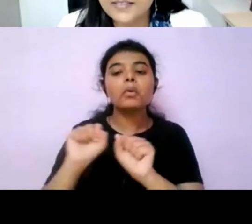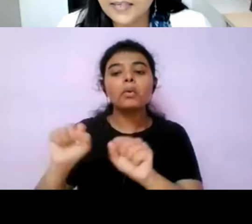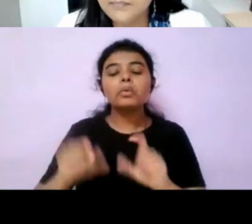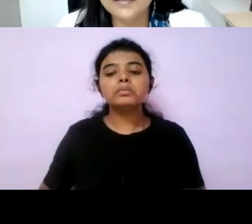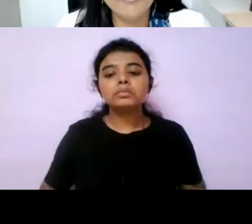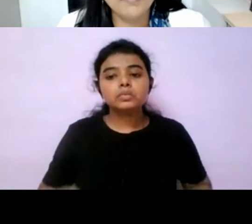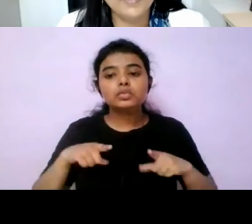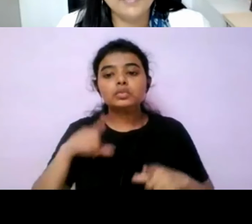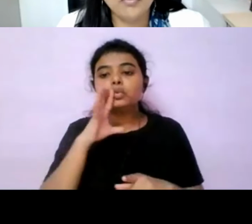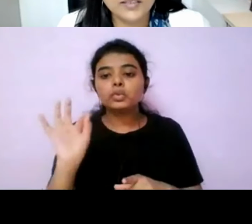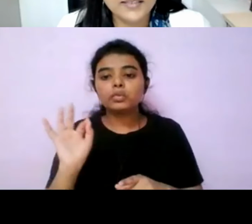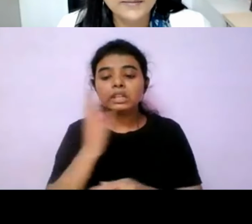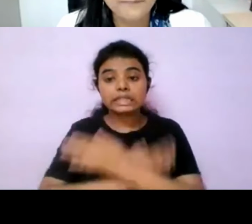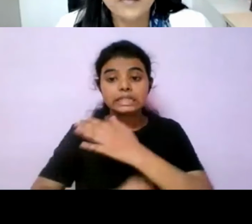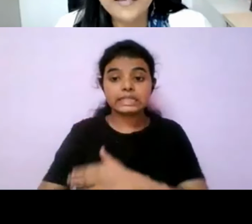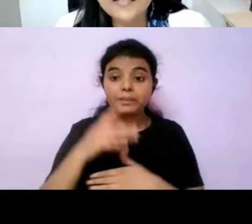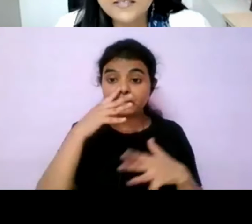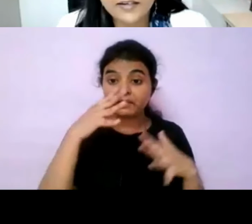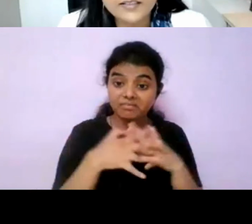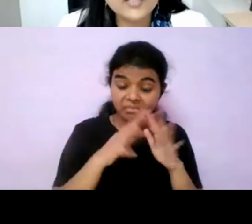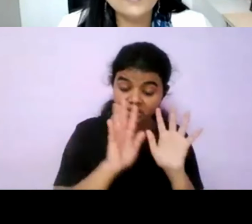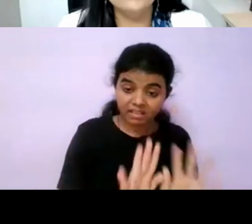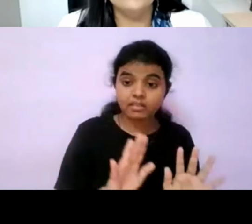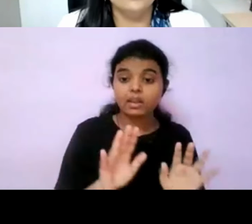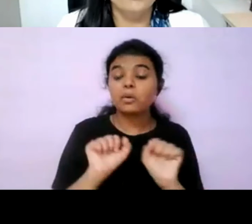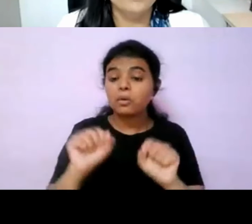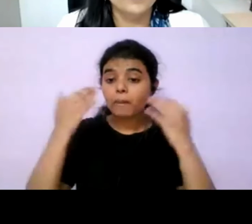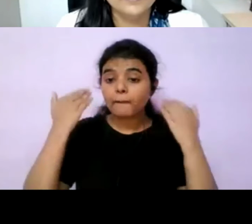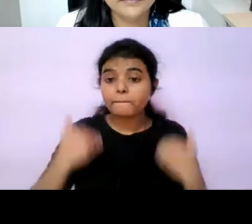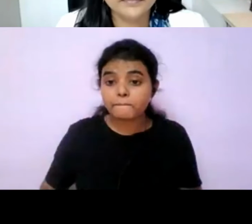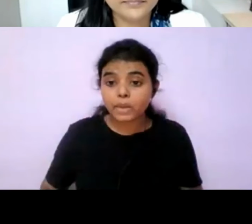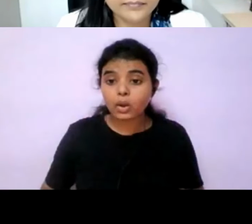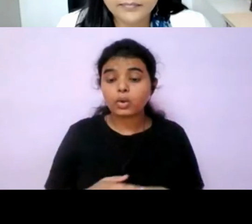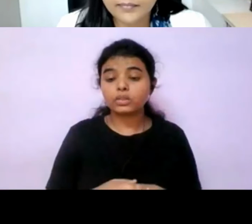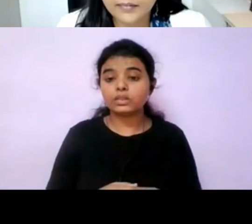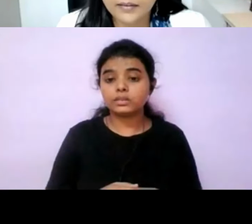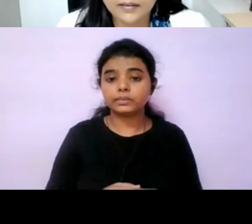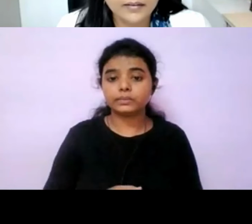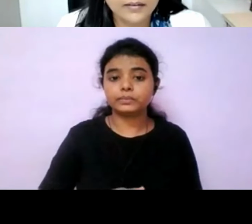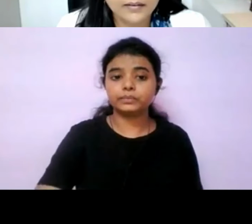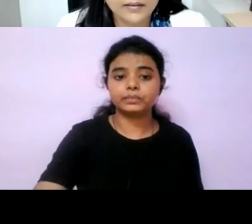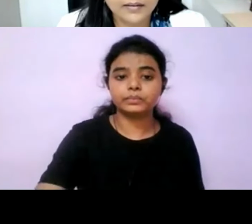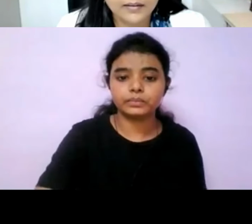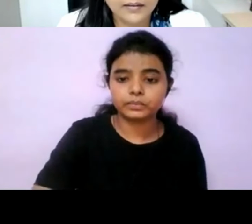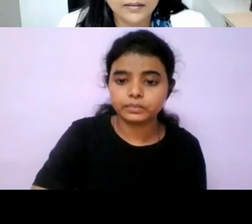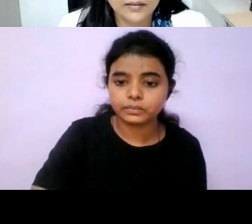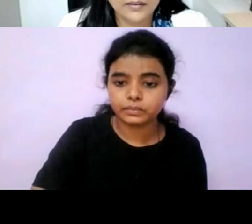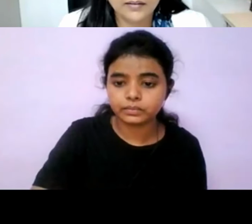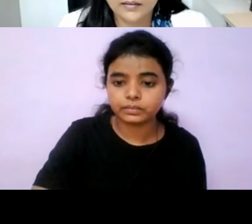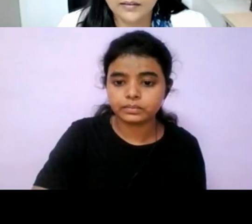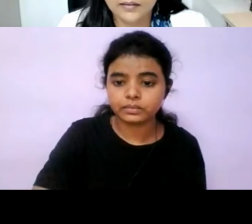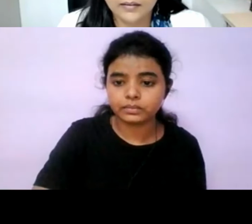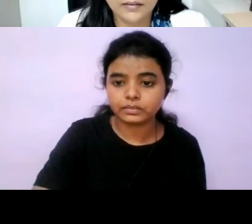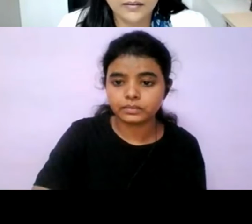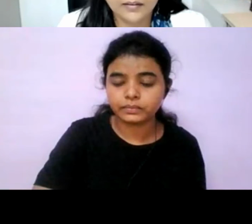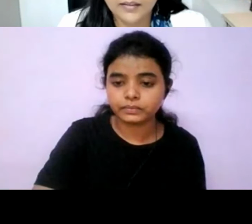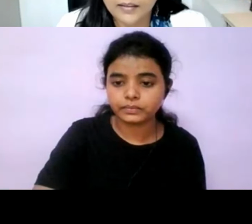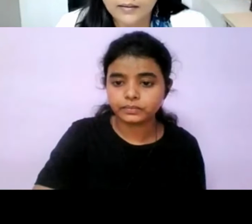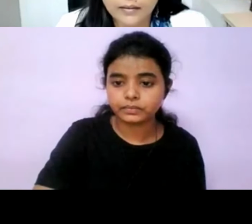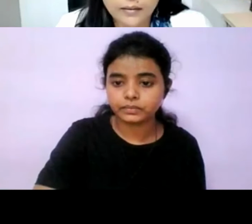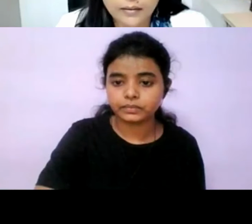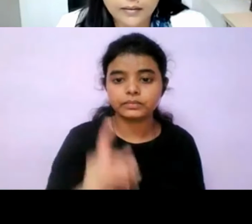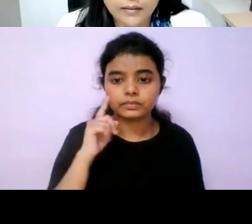the disabled female body in structuring. Please you tell Priscilla that okay for gas and all I also contribute, okay, so